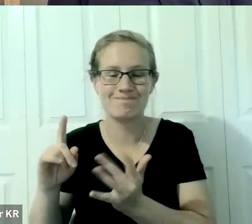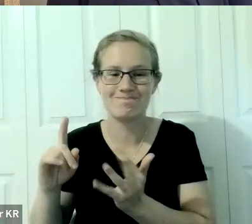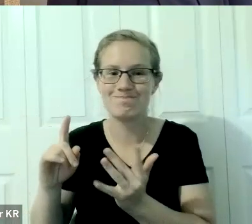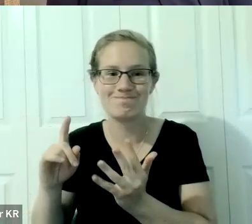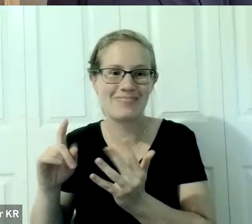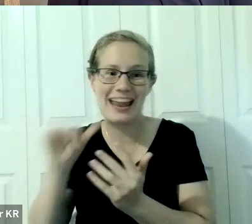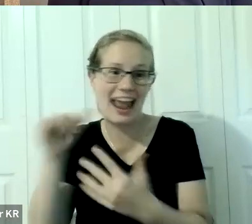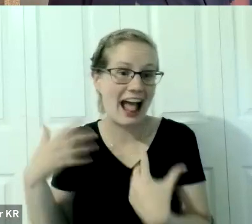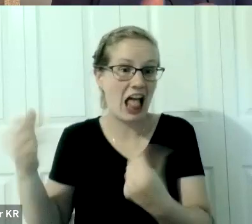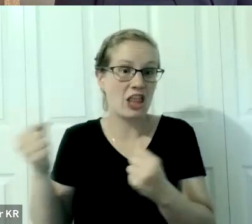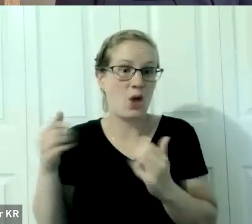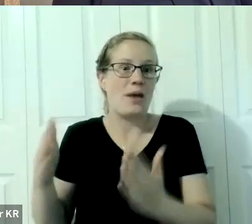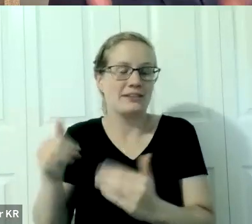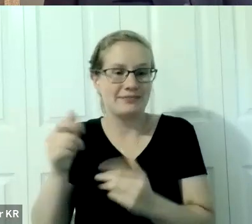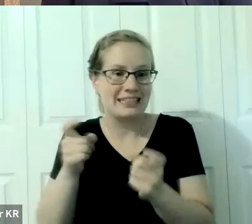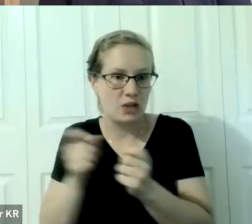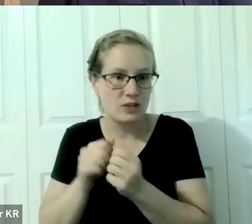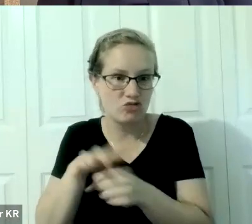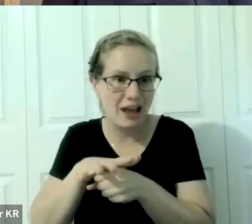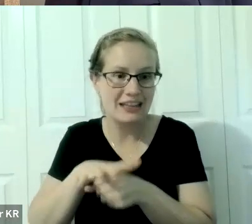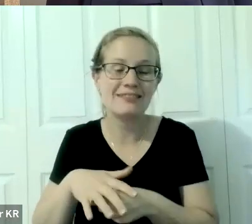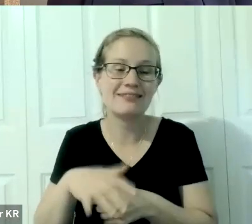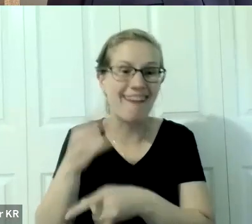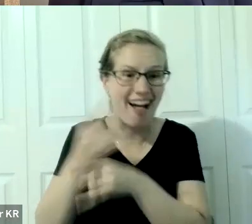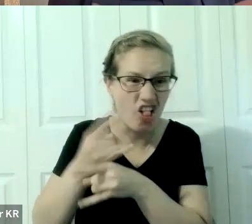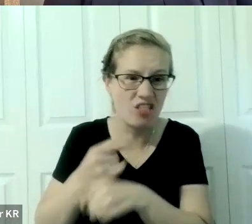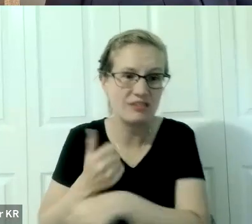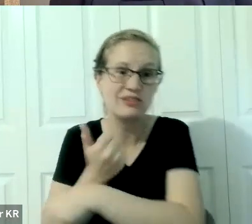like unhealthy ways of coping, alcohol and drugs,